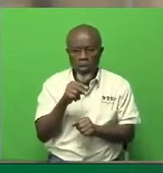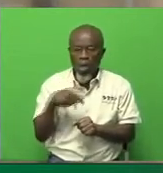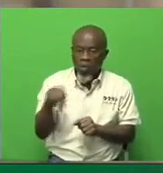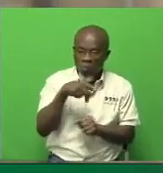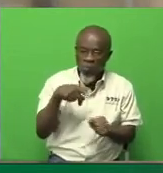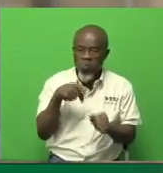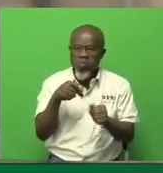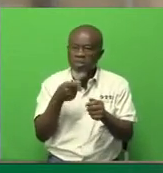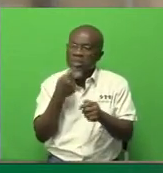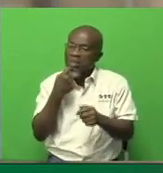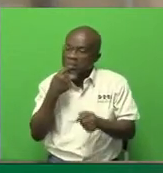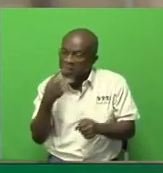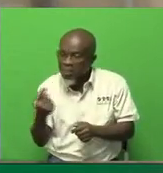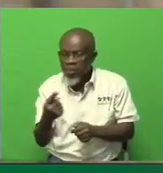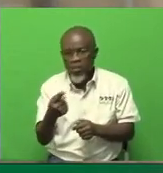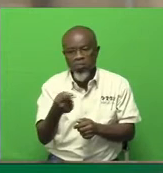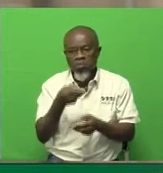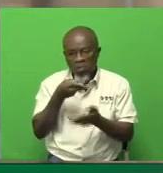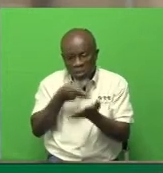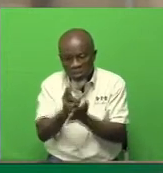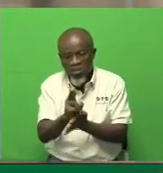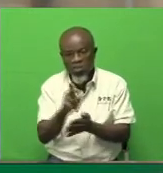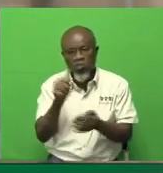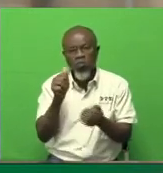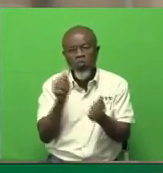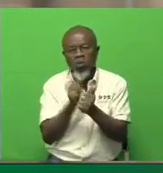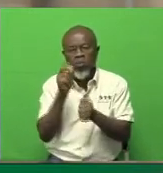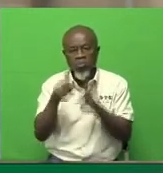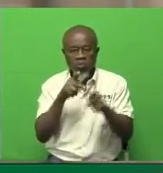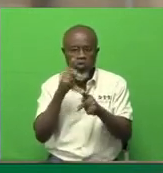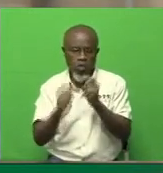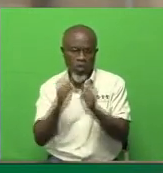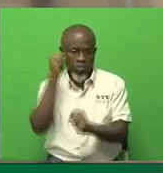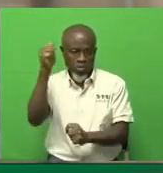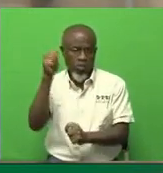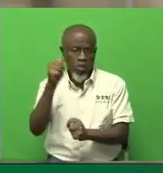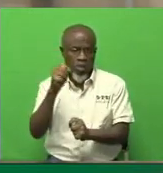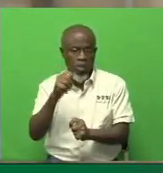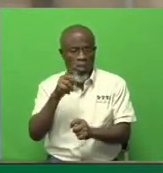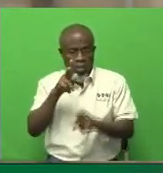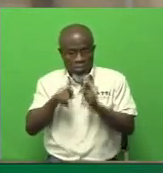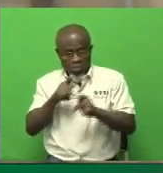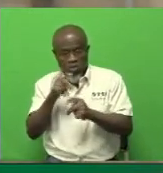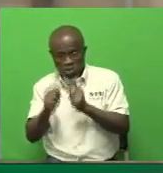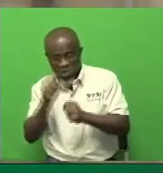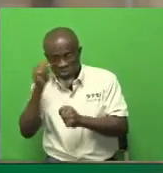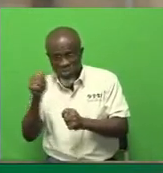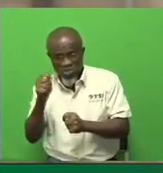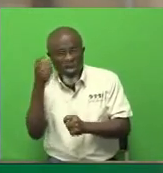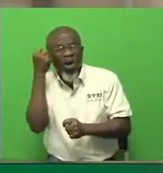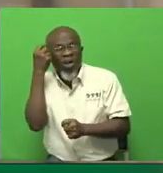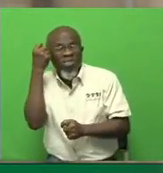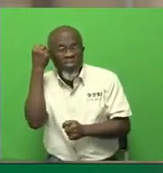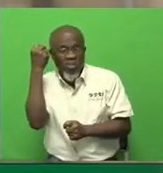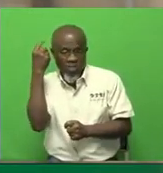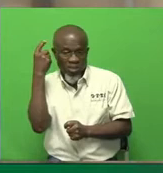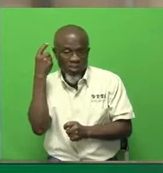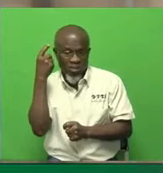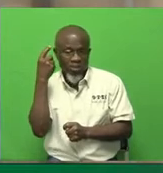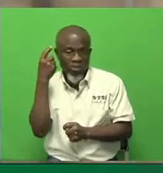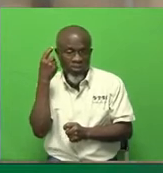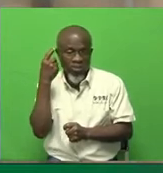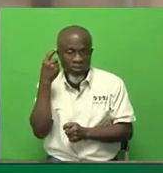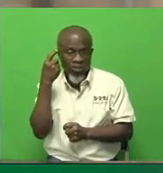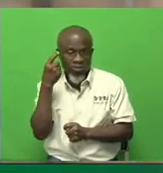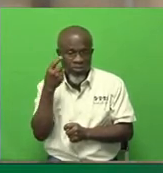Tobago be leveled with the people of Trinidad and Tobago and the people of Trinidad and the way they go understood fairly